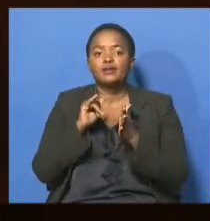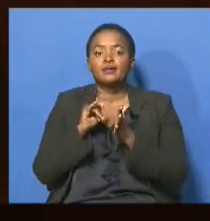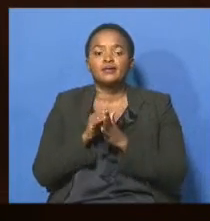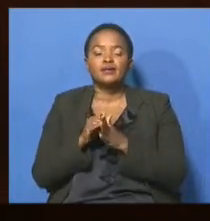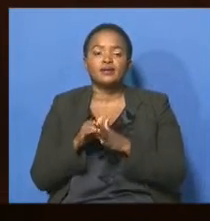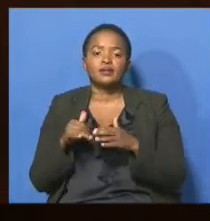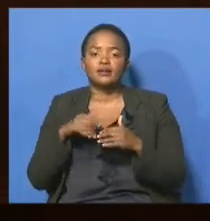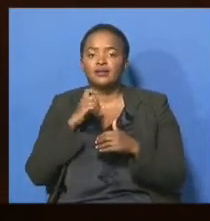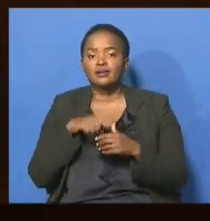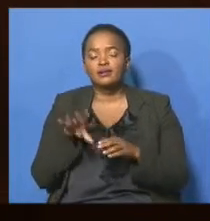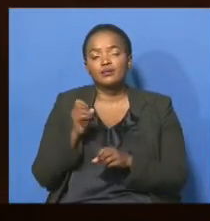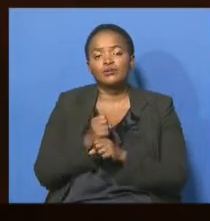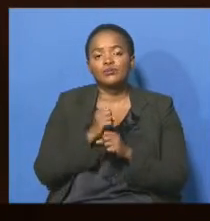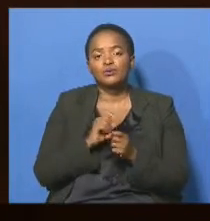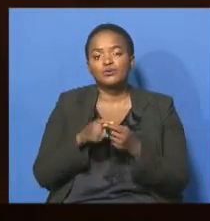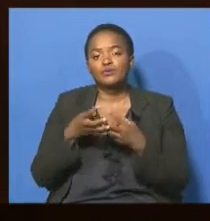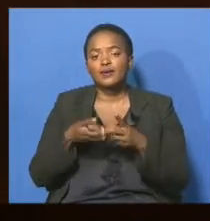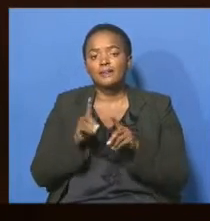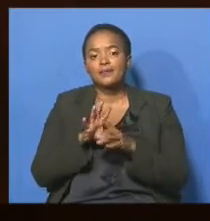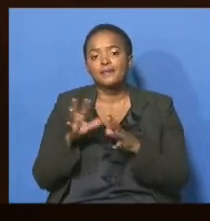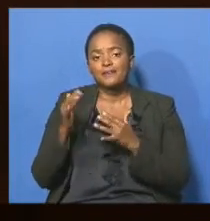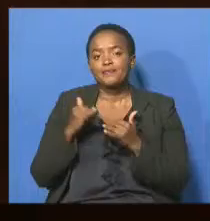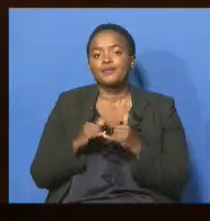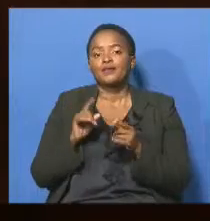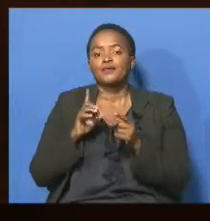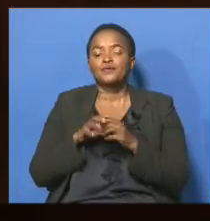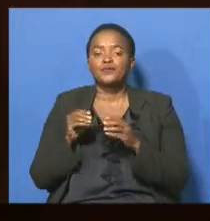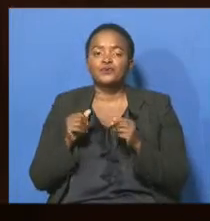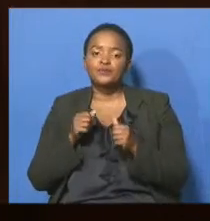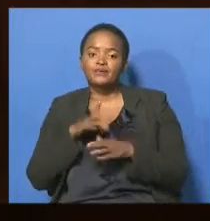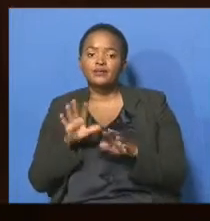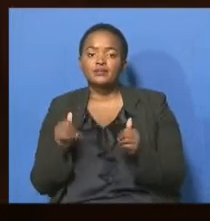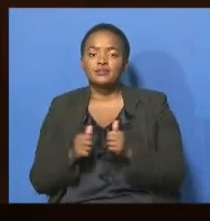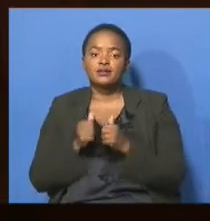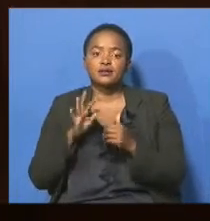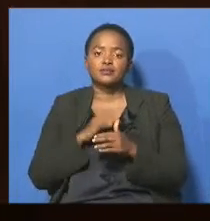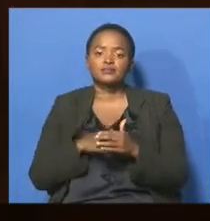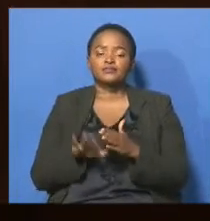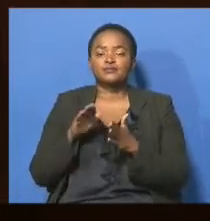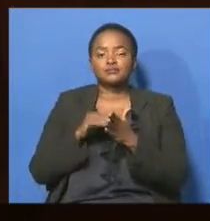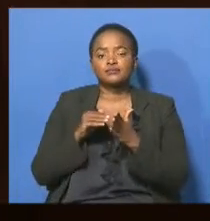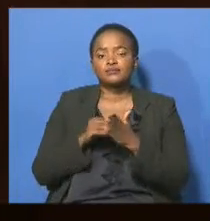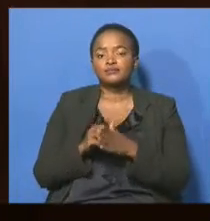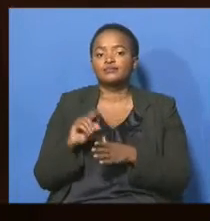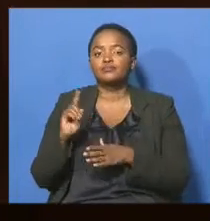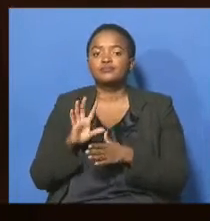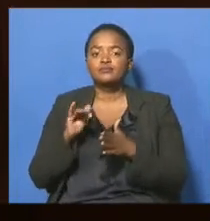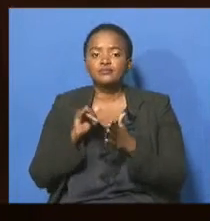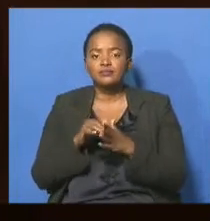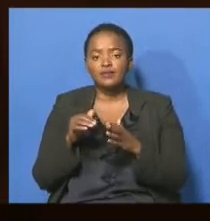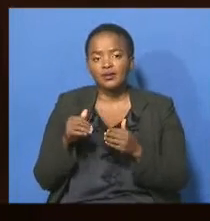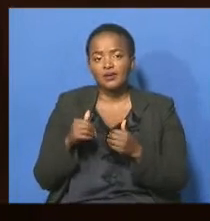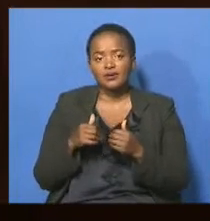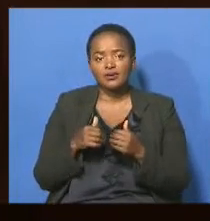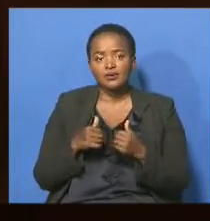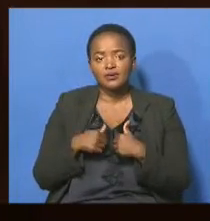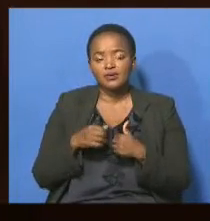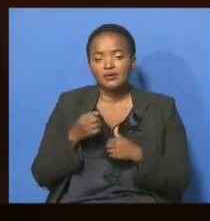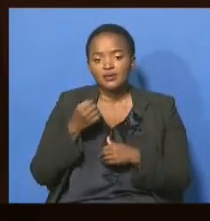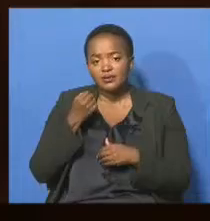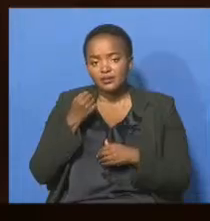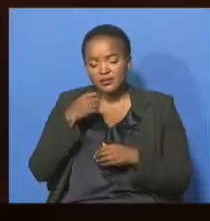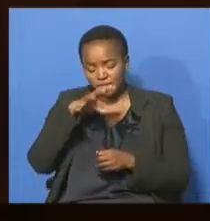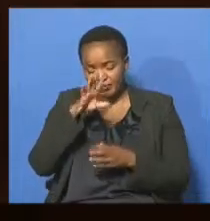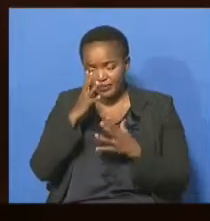work to be done to now break that barrier, break that jinx where you look at the